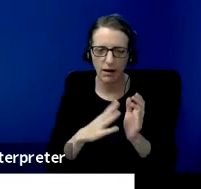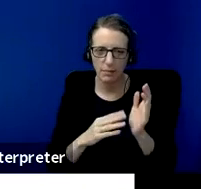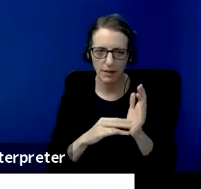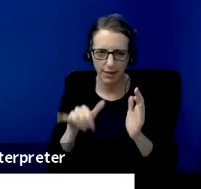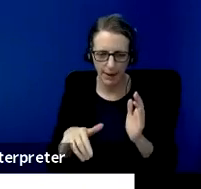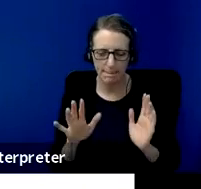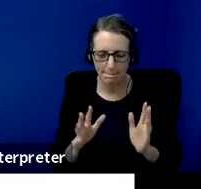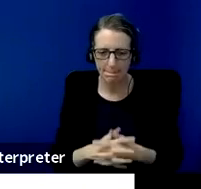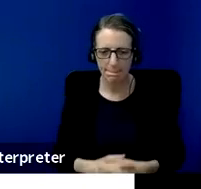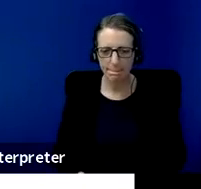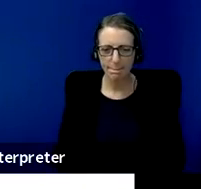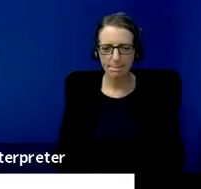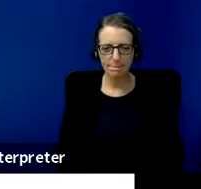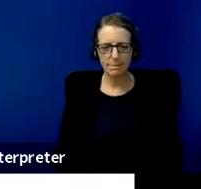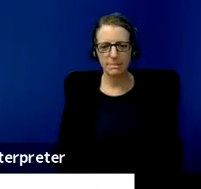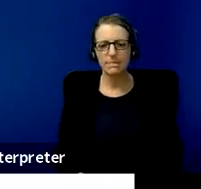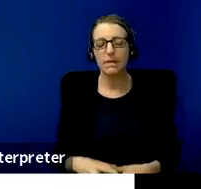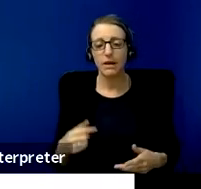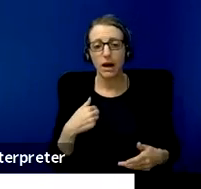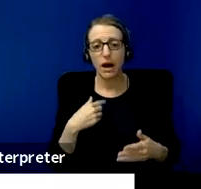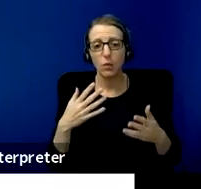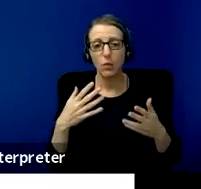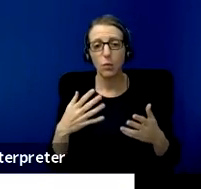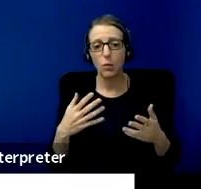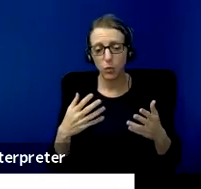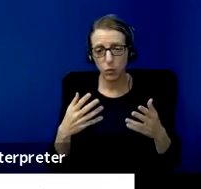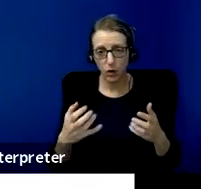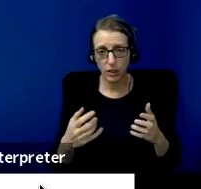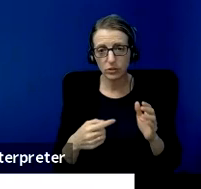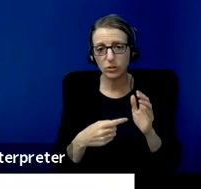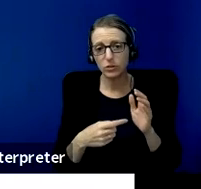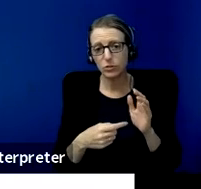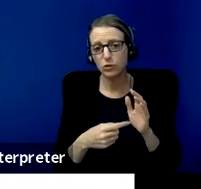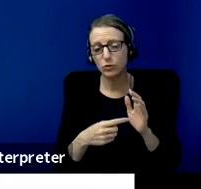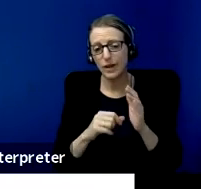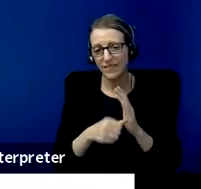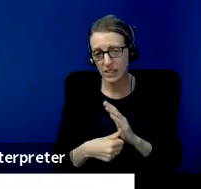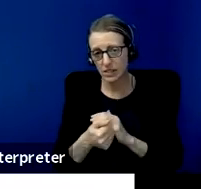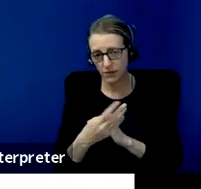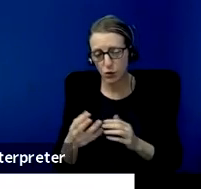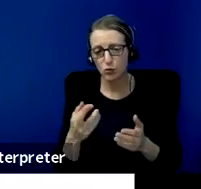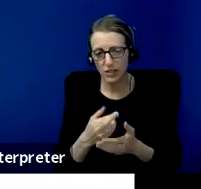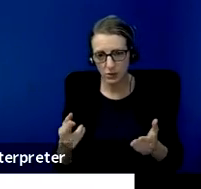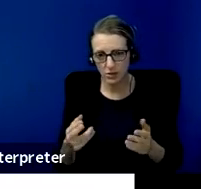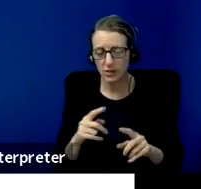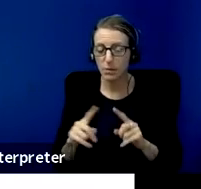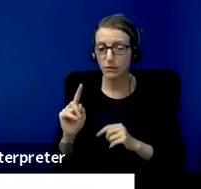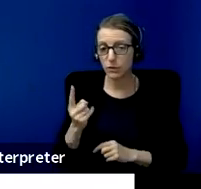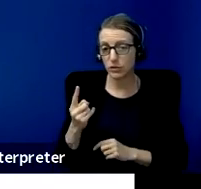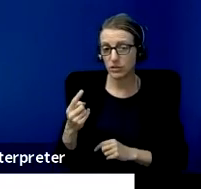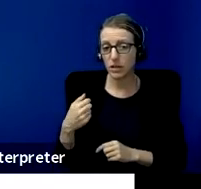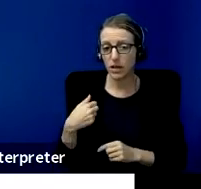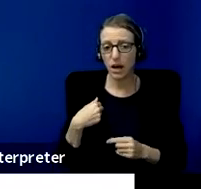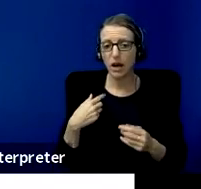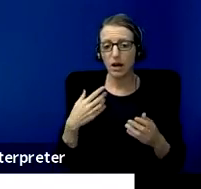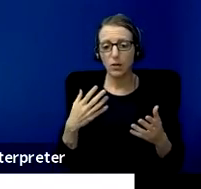Now, I wanted to highlight a few resources, but before I go there, before I talk resources, I want to make sure that we have a very